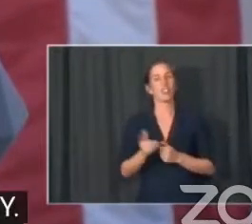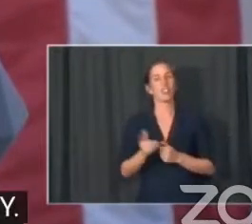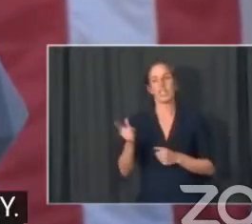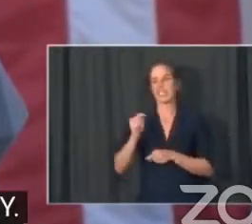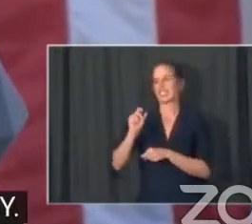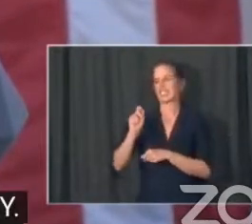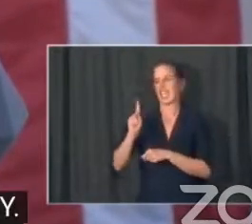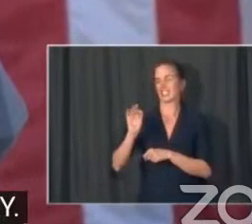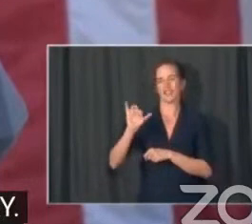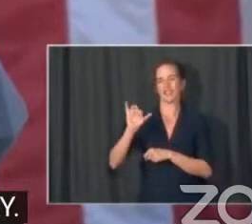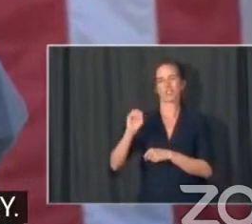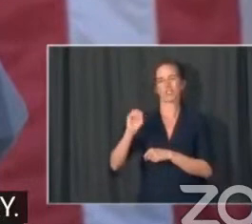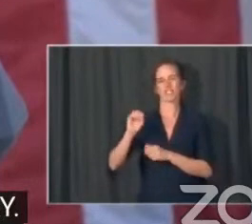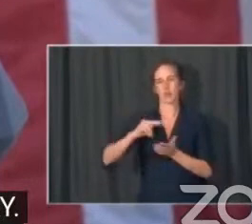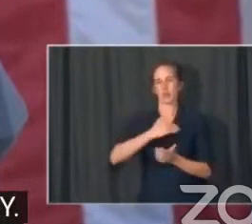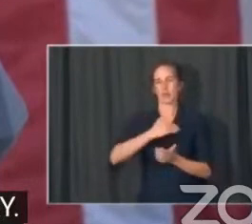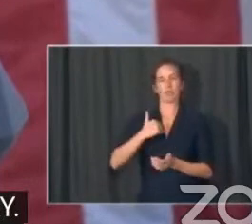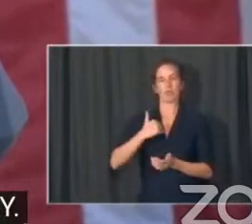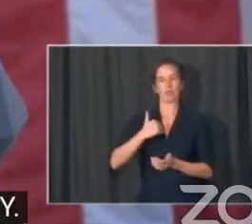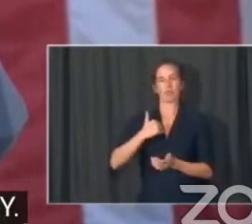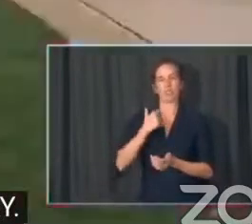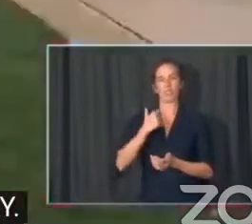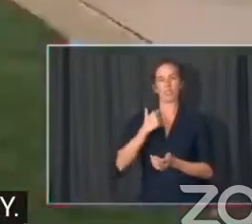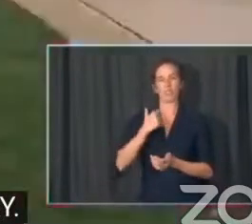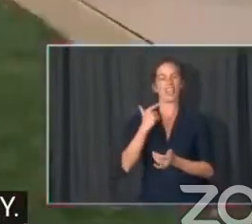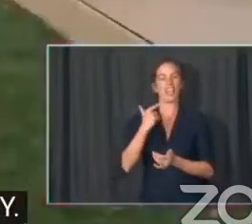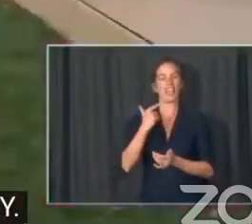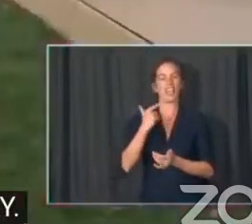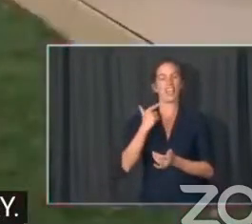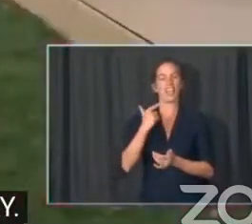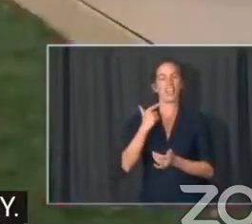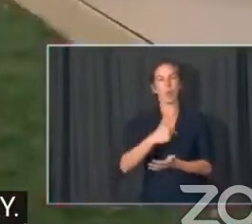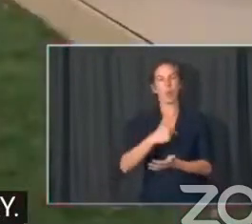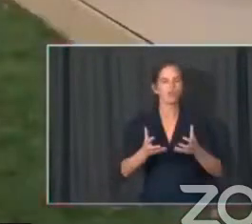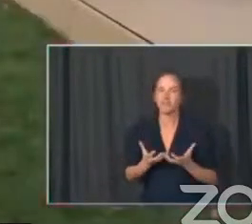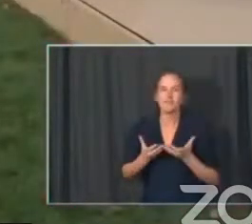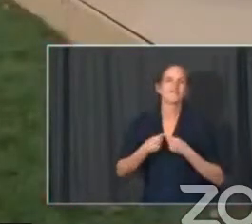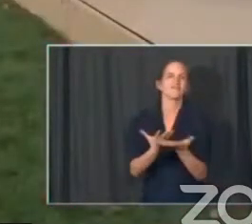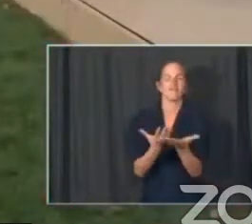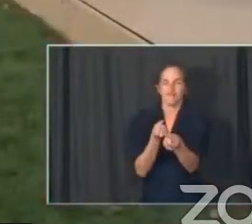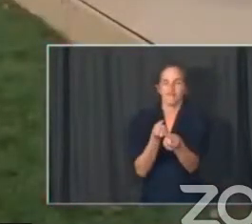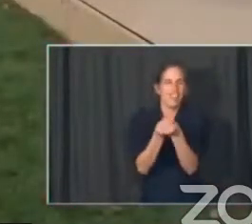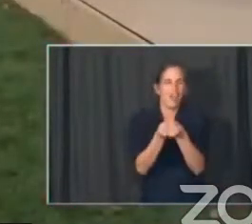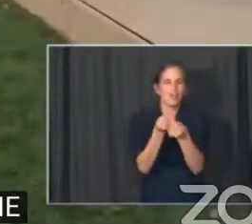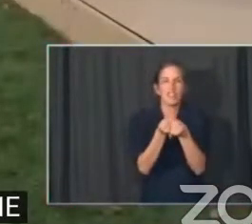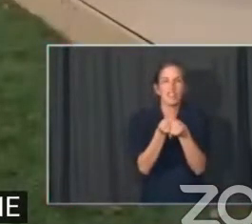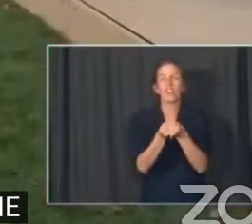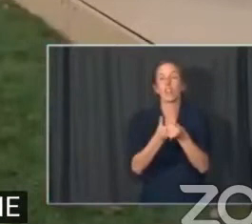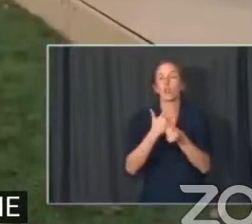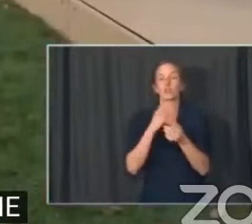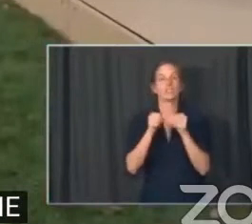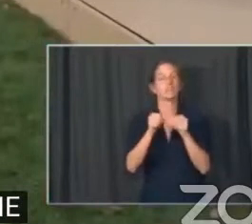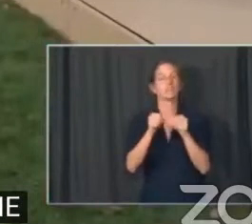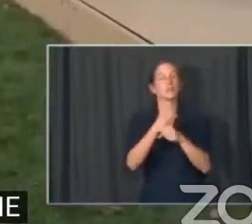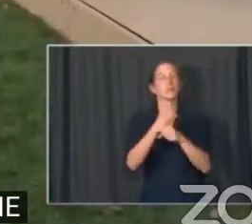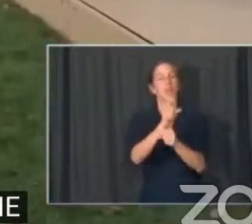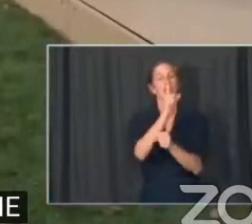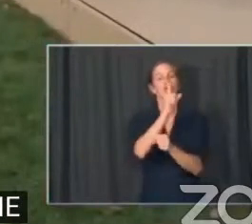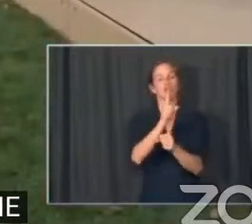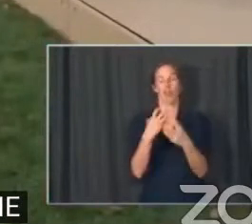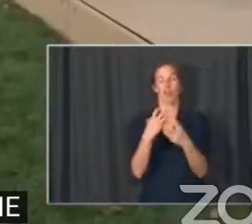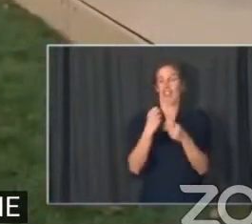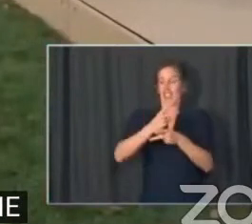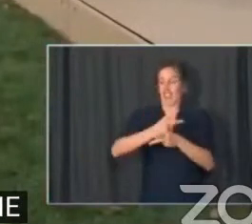una the cama en una UCI. cavalry is coming, but we want to encourage every American that we're going to continue to make sure that our healthcare system has the resources